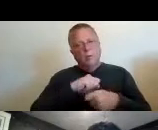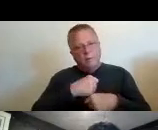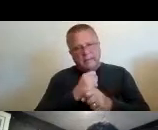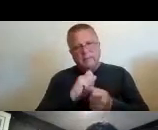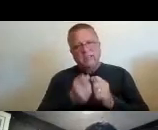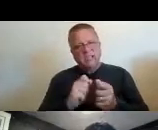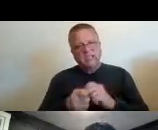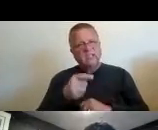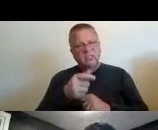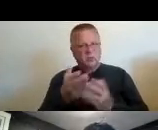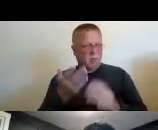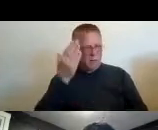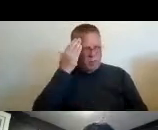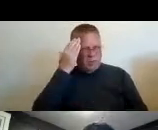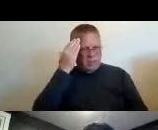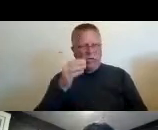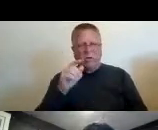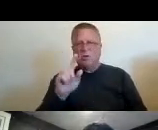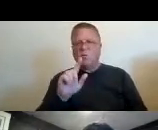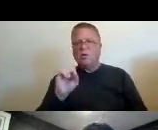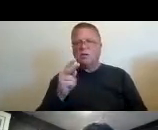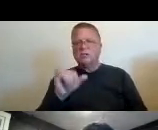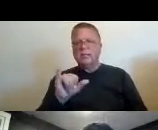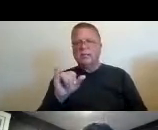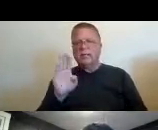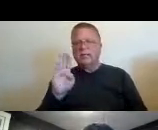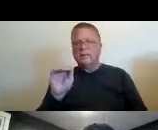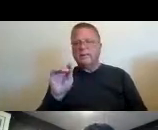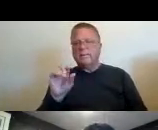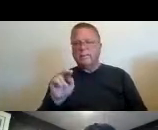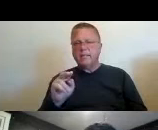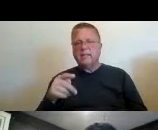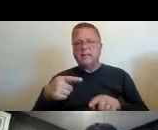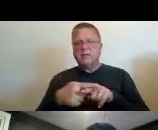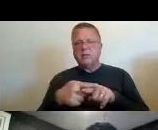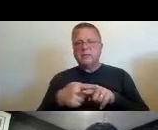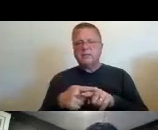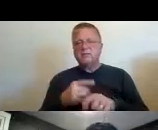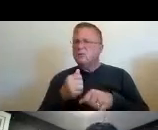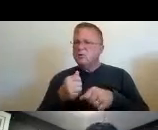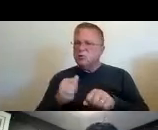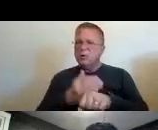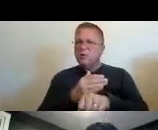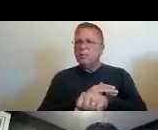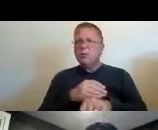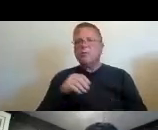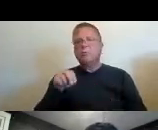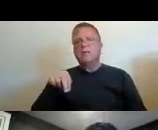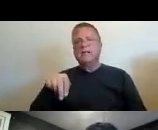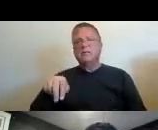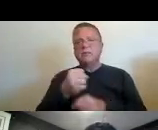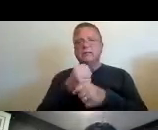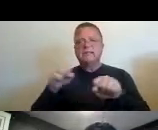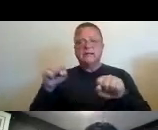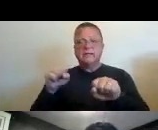know, at the Shady and Beacon intersection to improve pedestrian safety there. There may be more